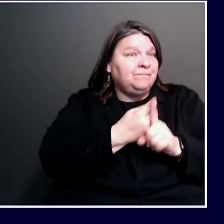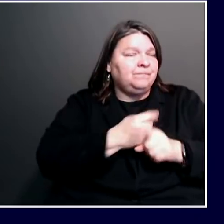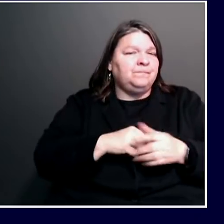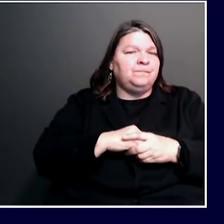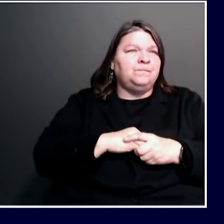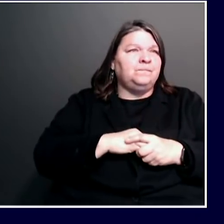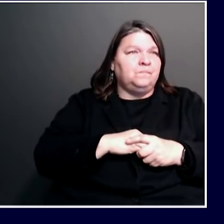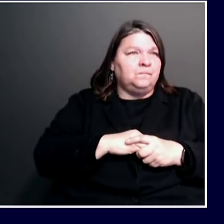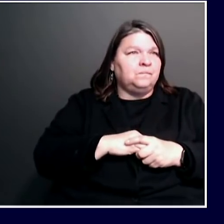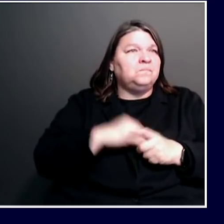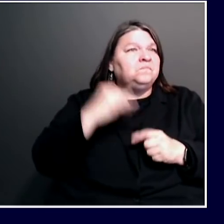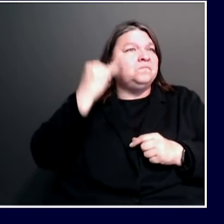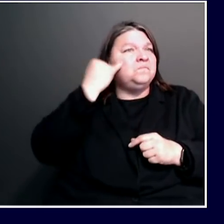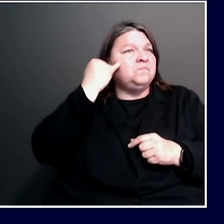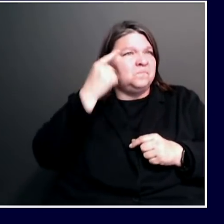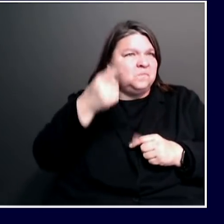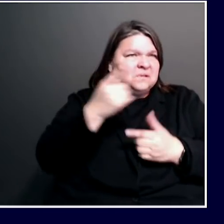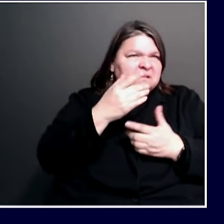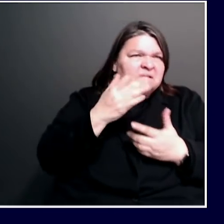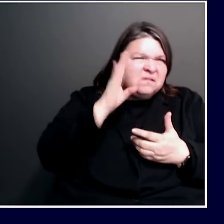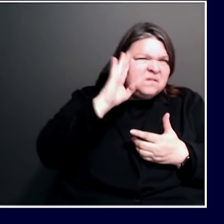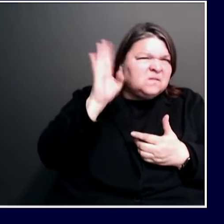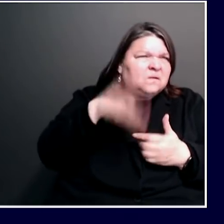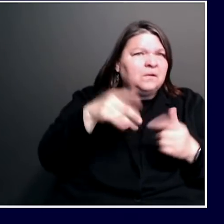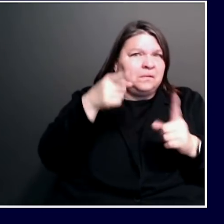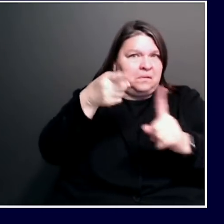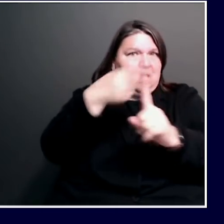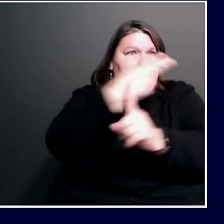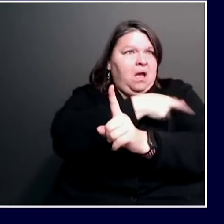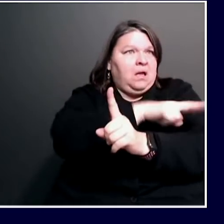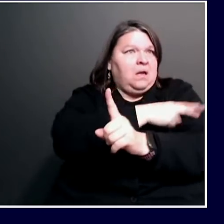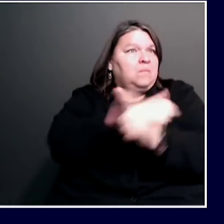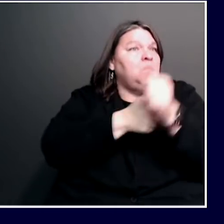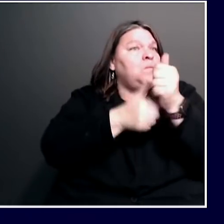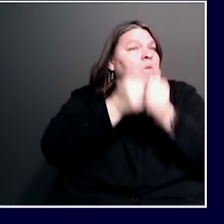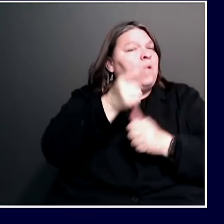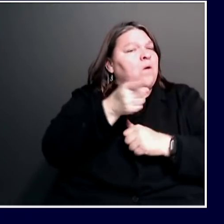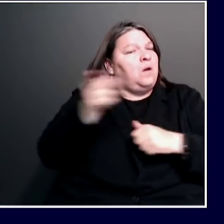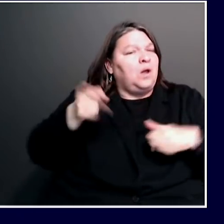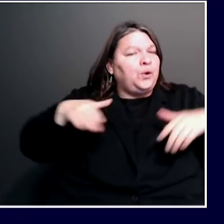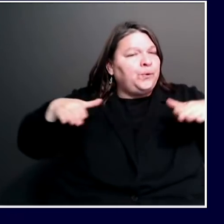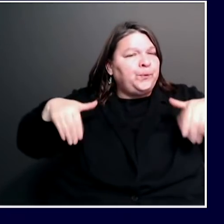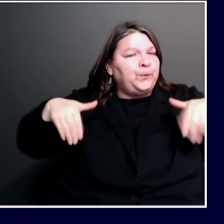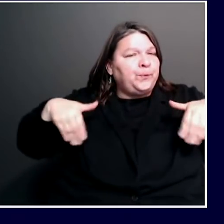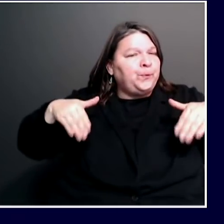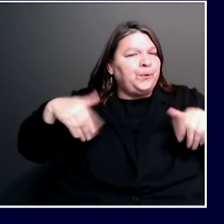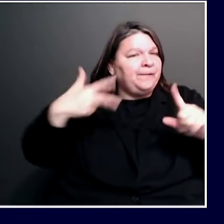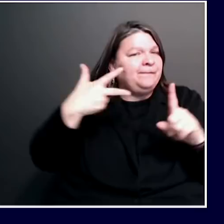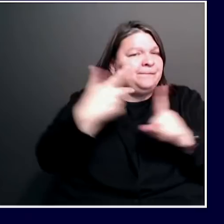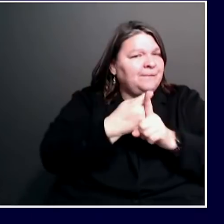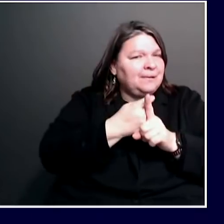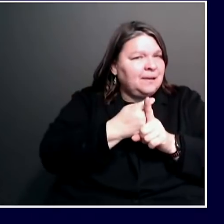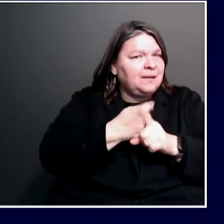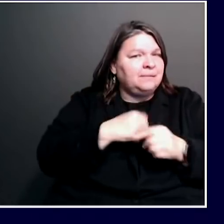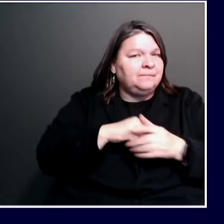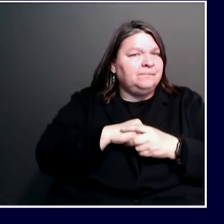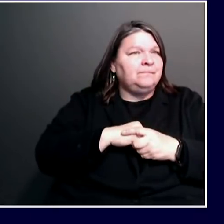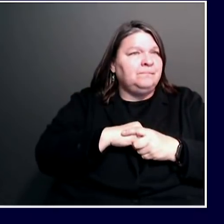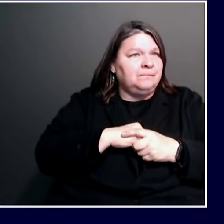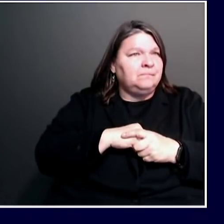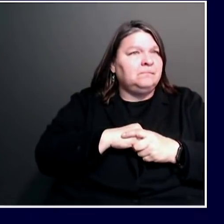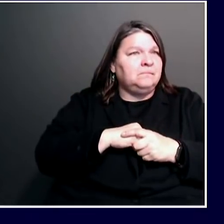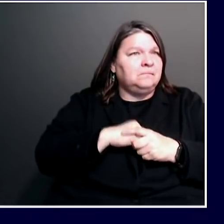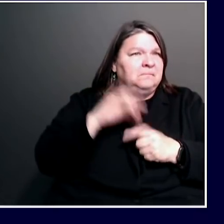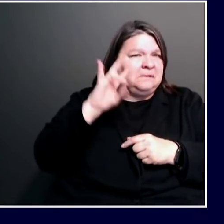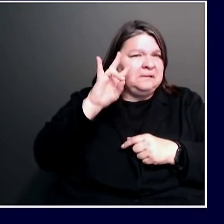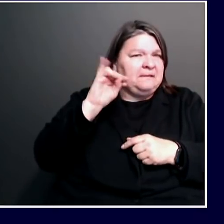majority of the people who are in our hospitals are unvaccinated. I think we said somewhere in the neighborhood of 70%. I'm just wondering if that's